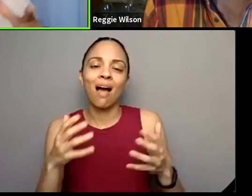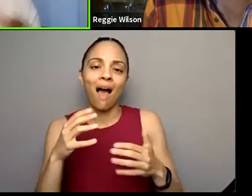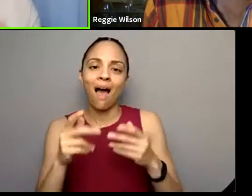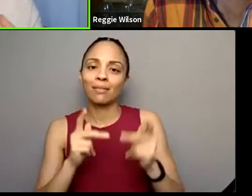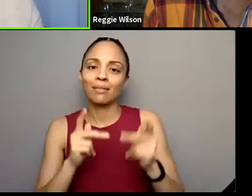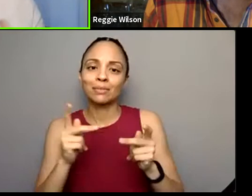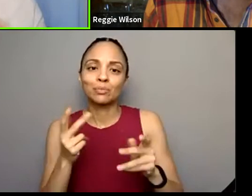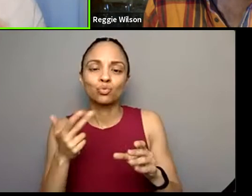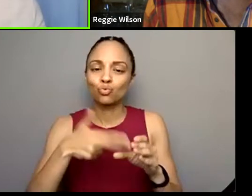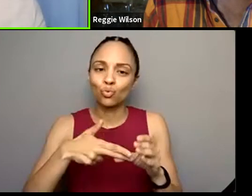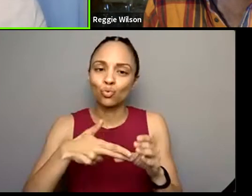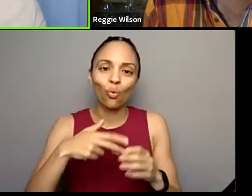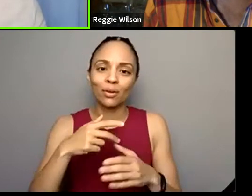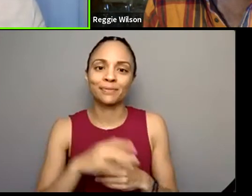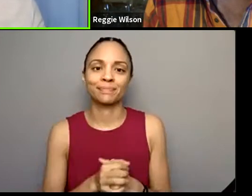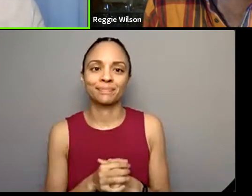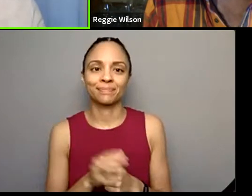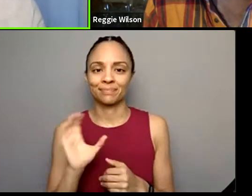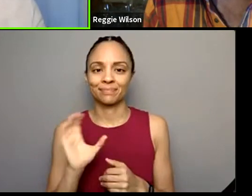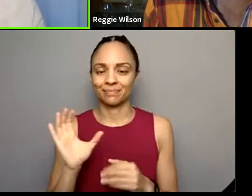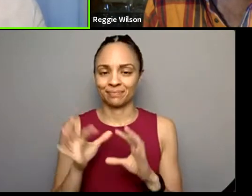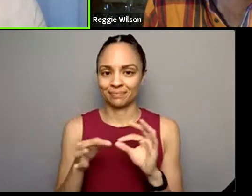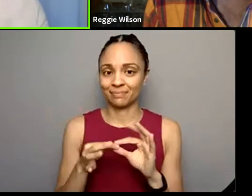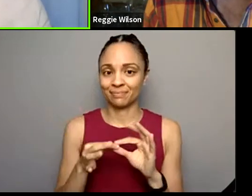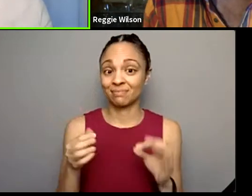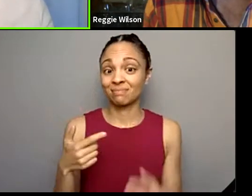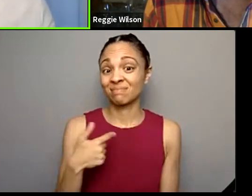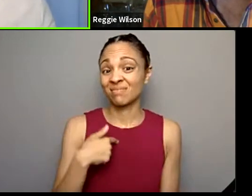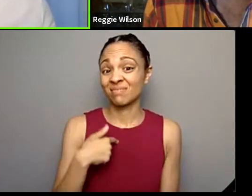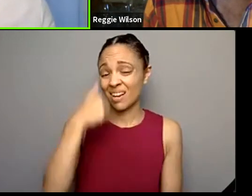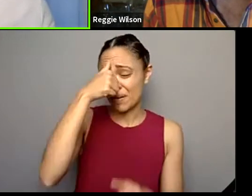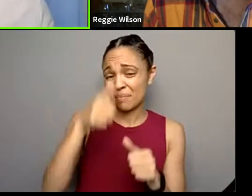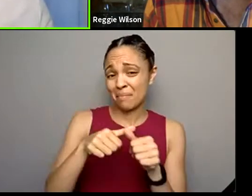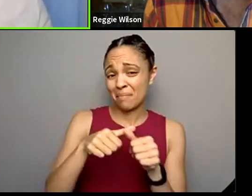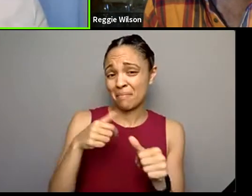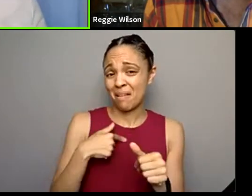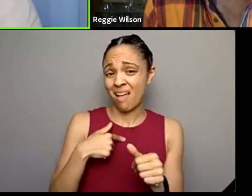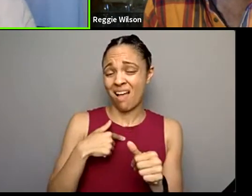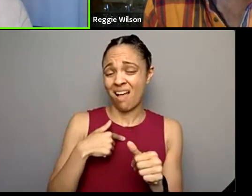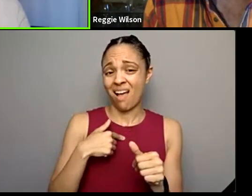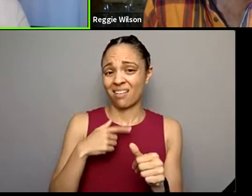away from St. Mark's Church feeling sanctified